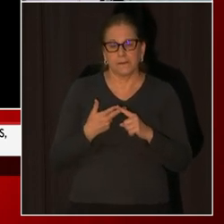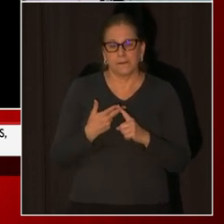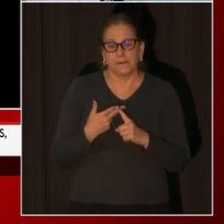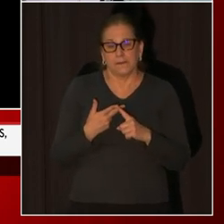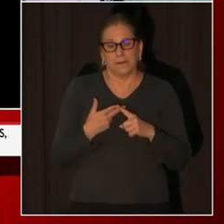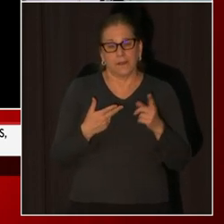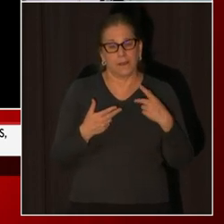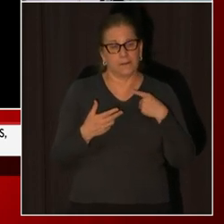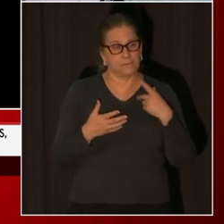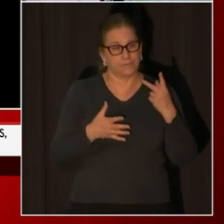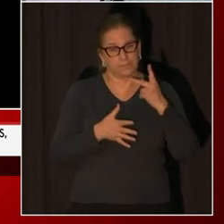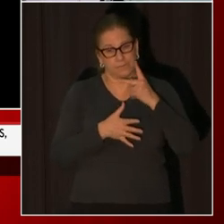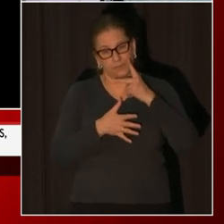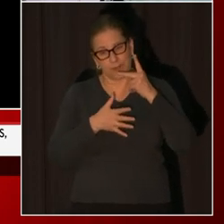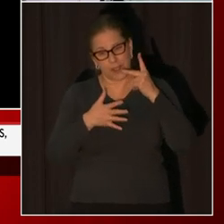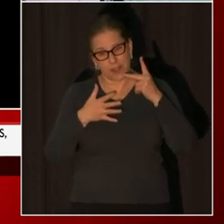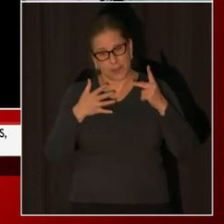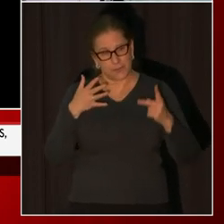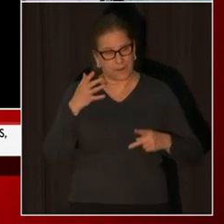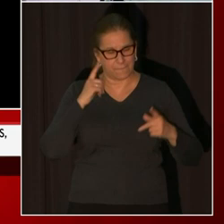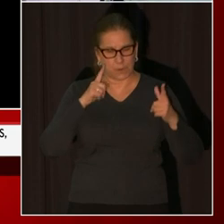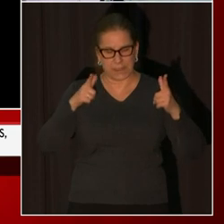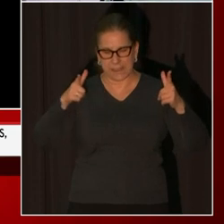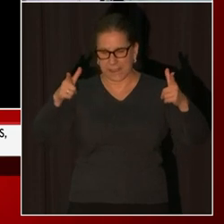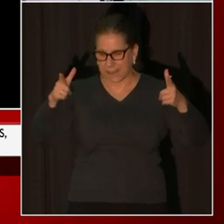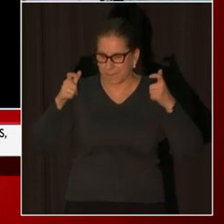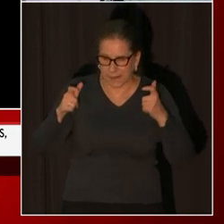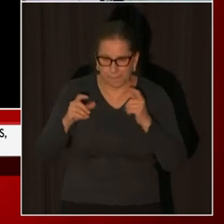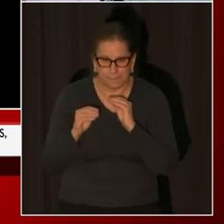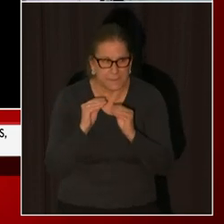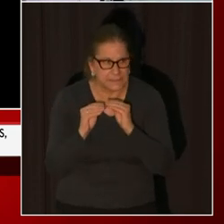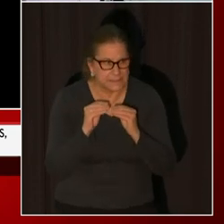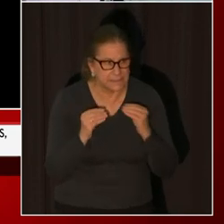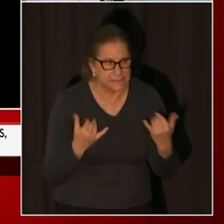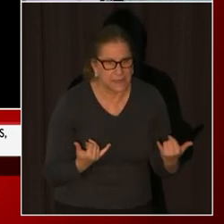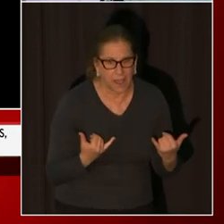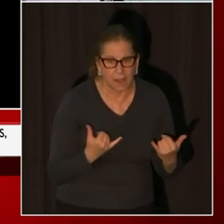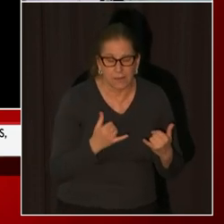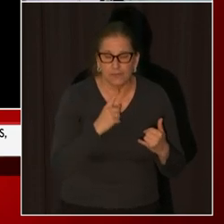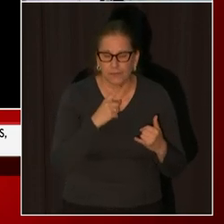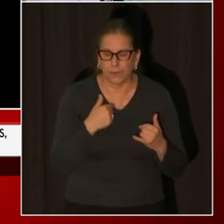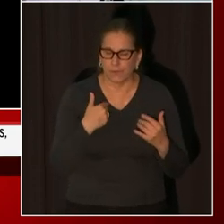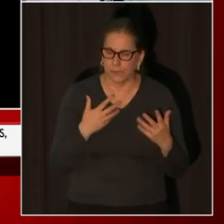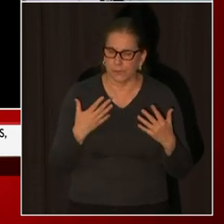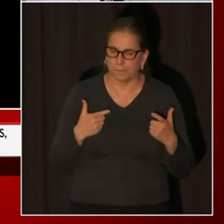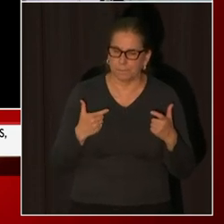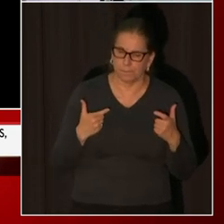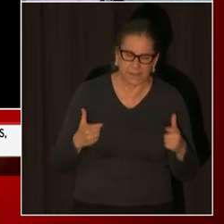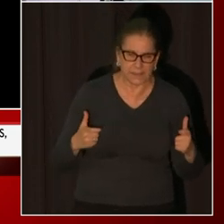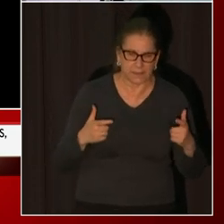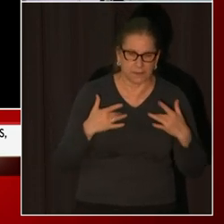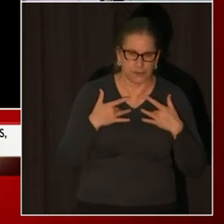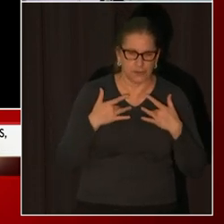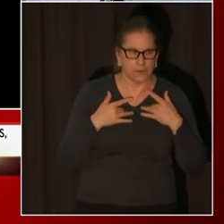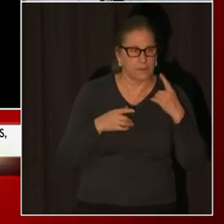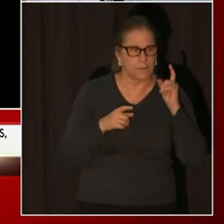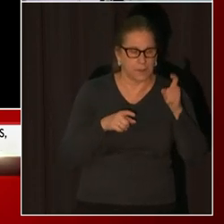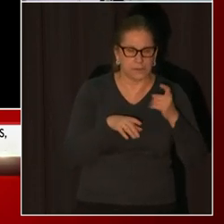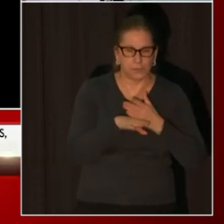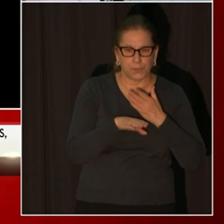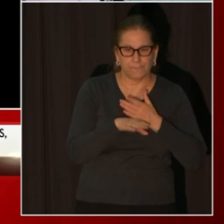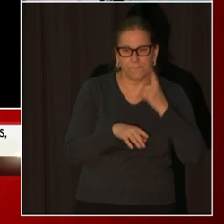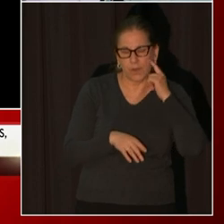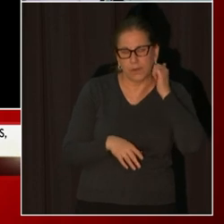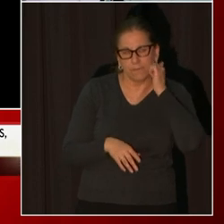safety concerns. So there's funding in the capital budget for improvements to the Daly building, for the New Beginnings